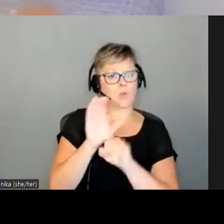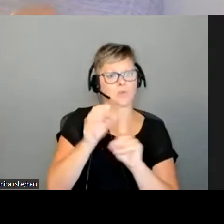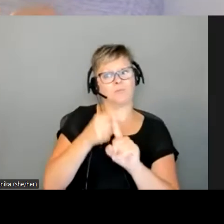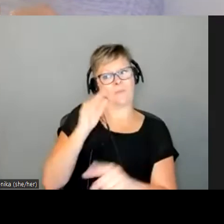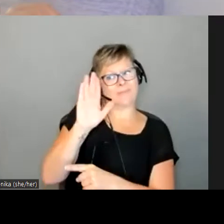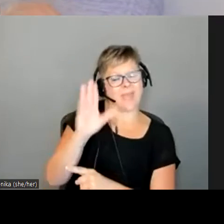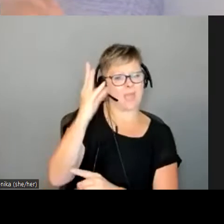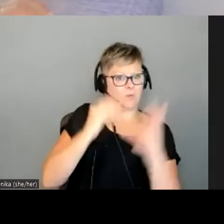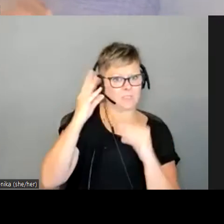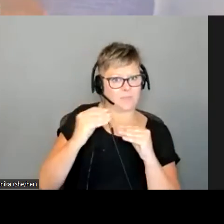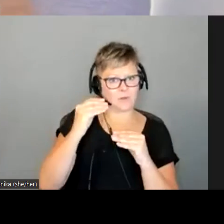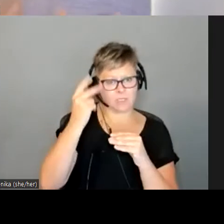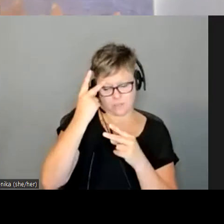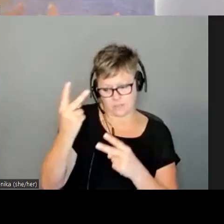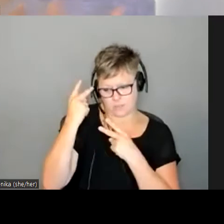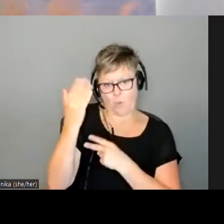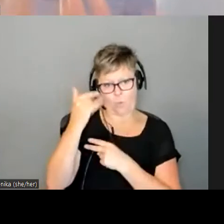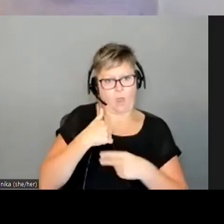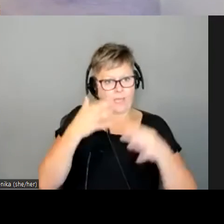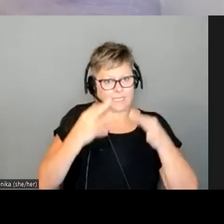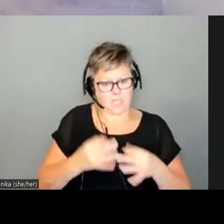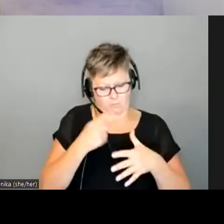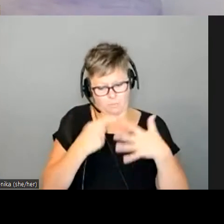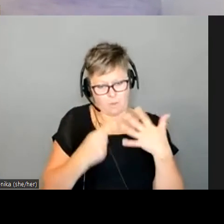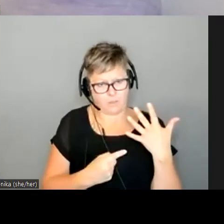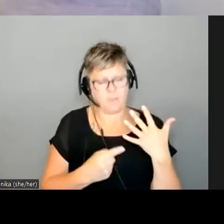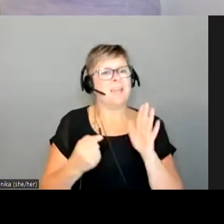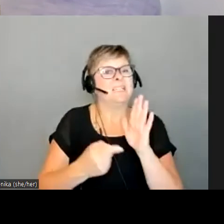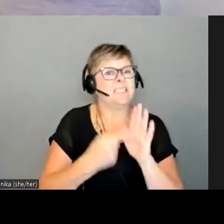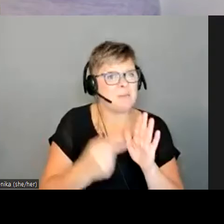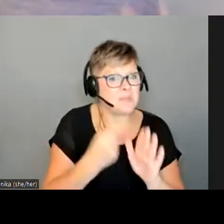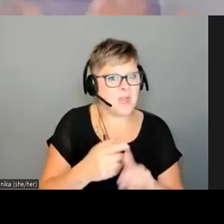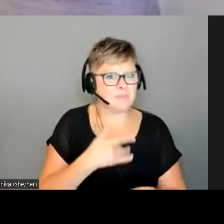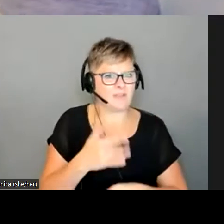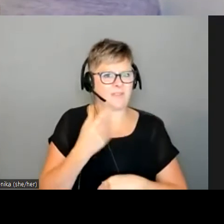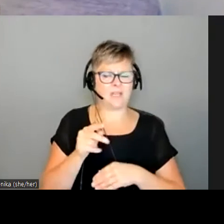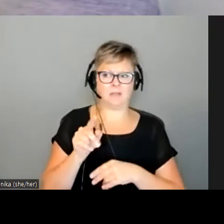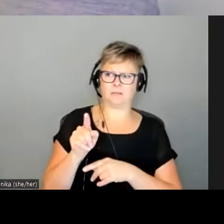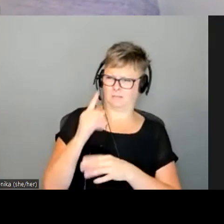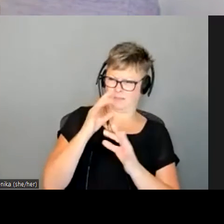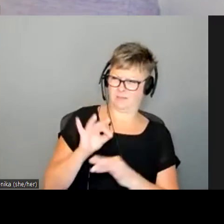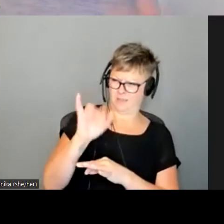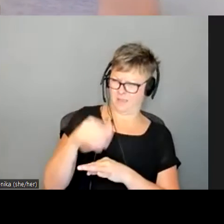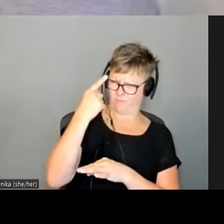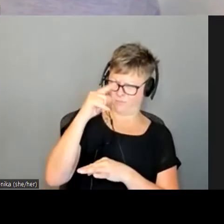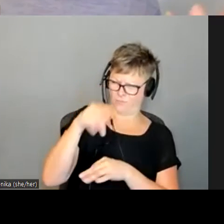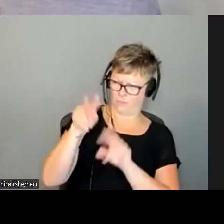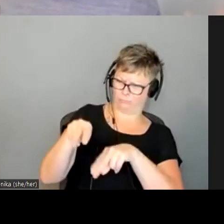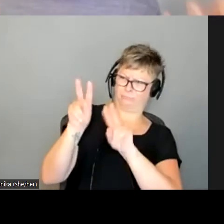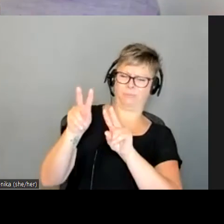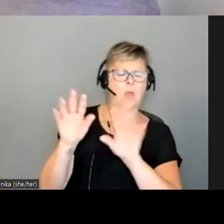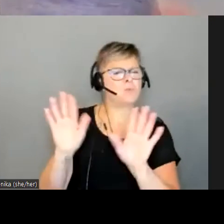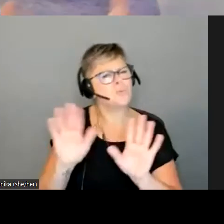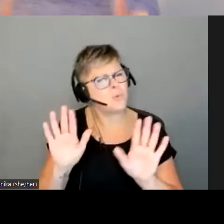don't always have that acknowledgement. I feel judgment sometimes comes out instead of acknowledgement. And I've had lots